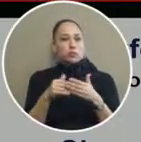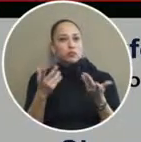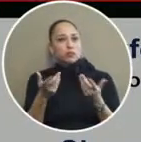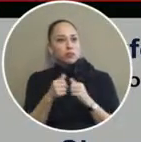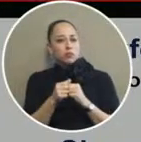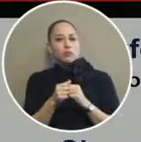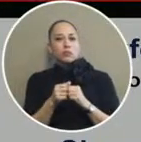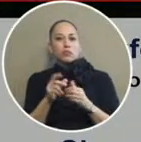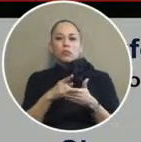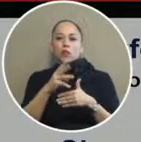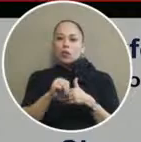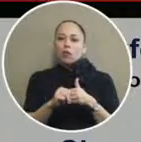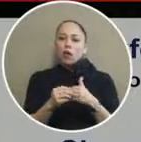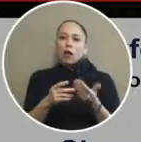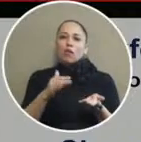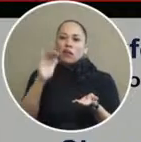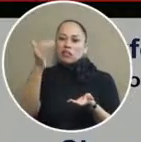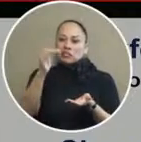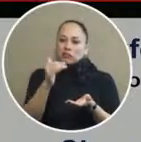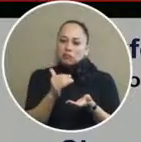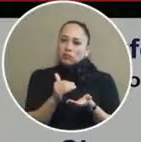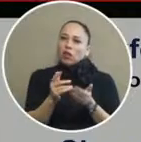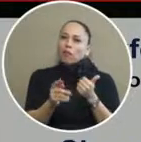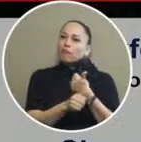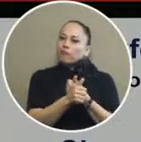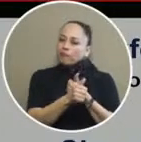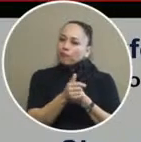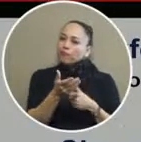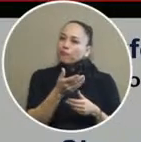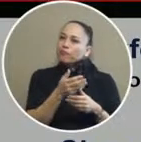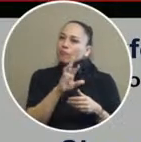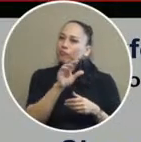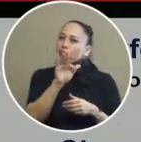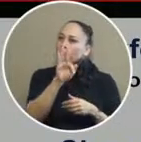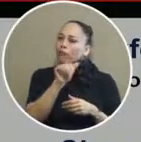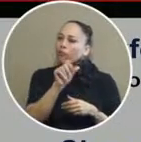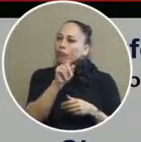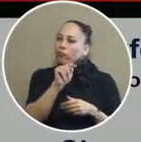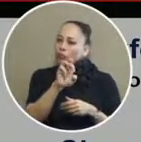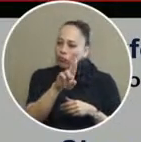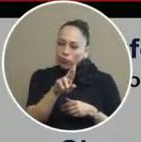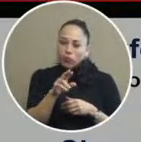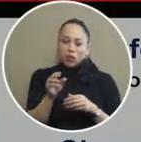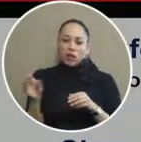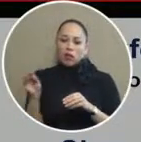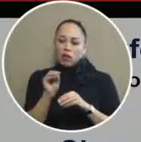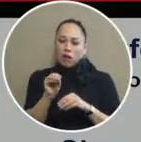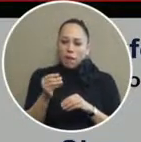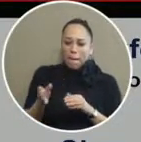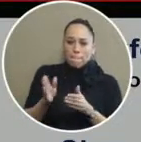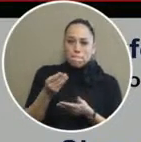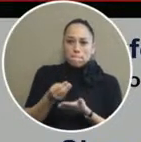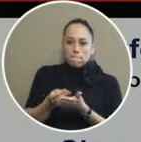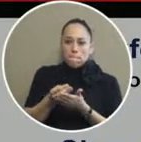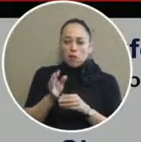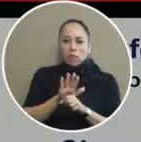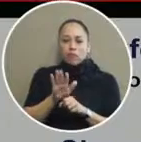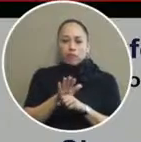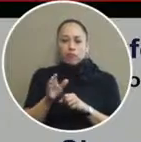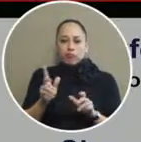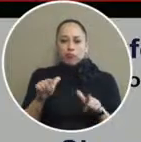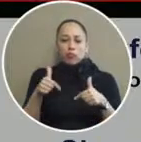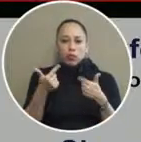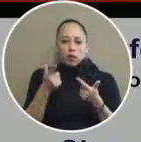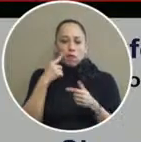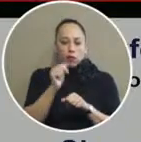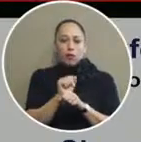program that can mitigate COVID complicating risk factors, put money in employees' pockets, and also save the city money in insurance